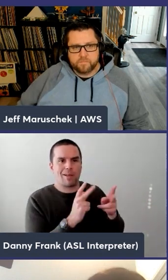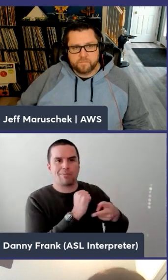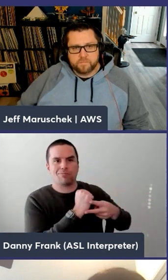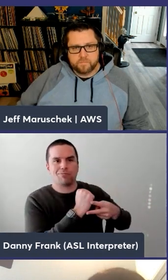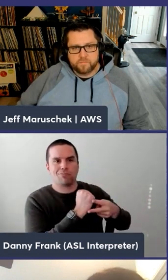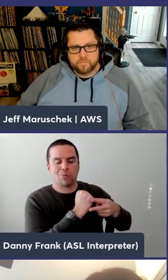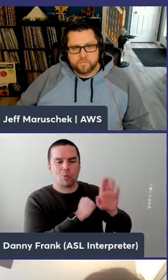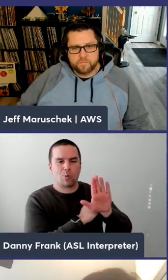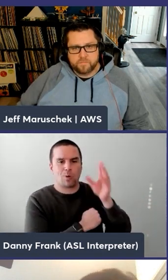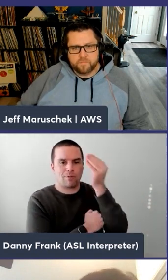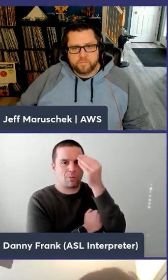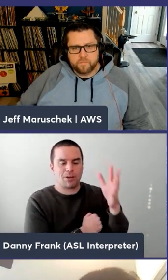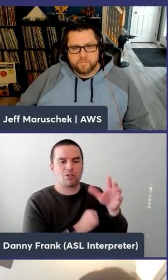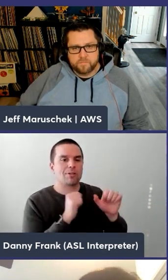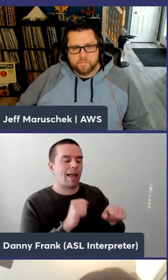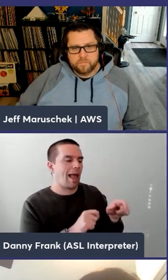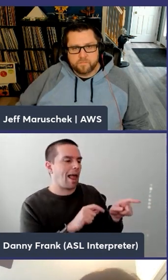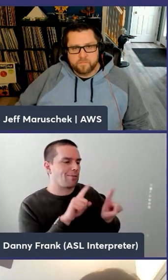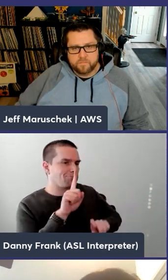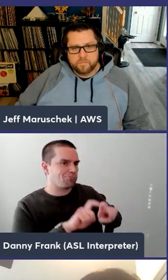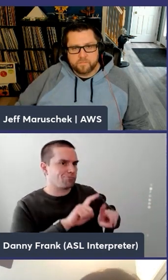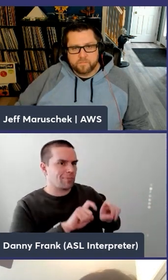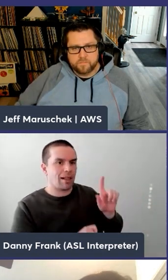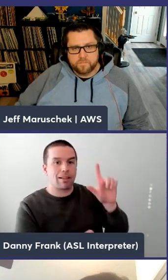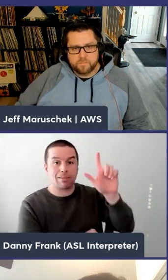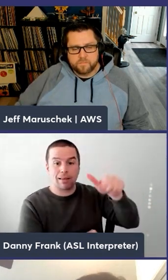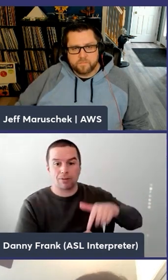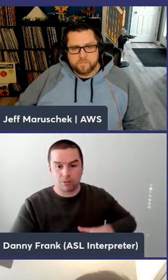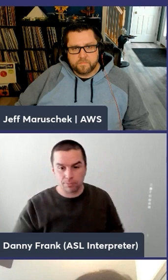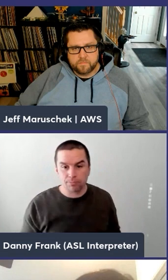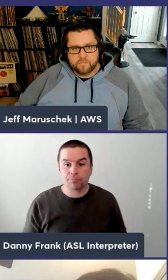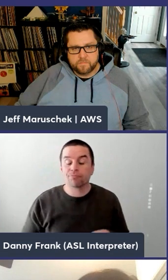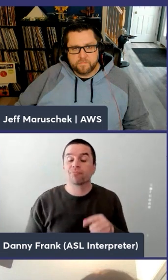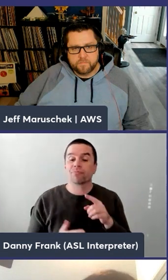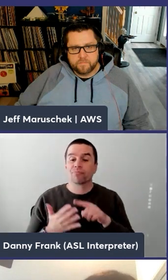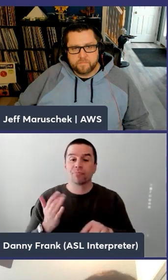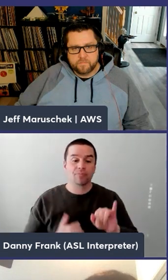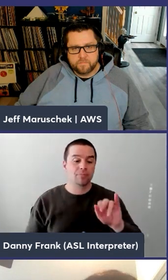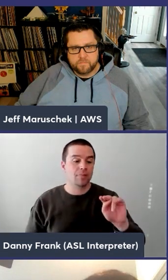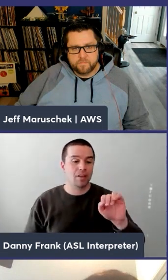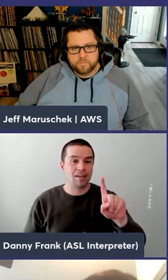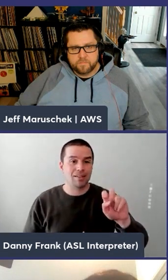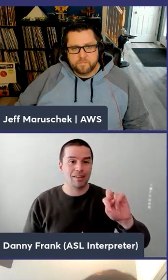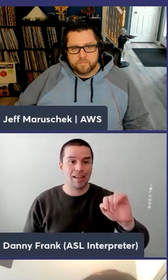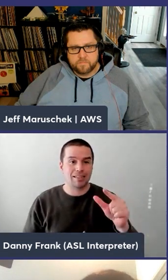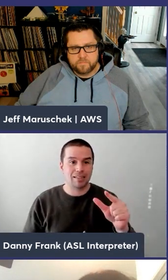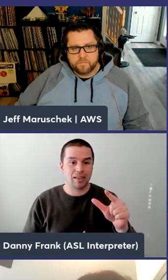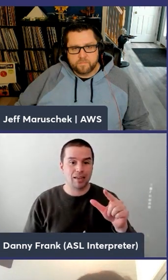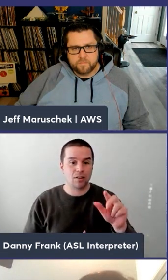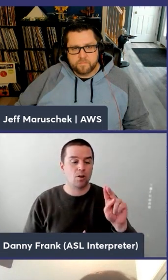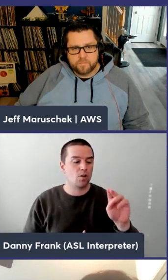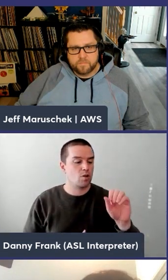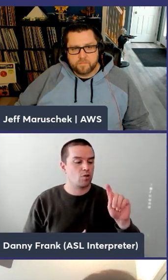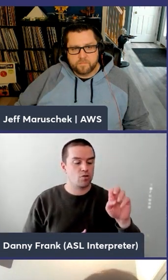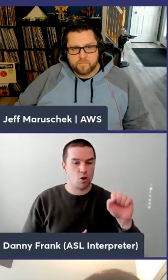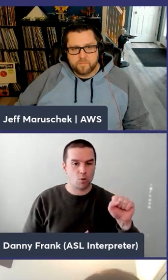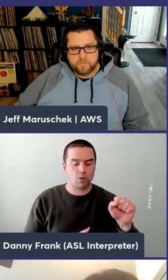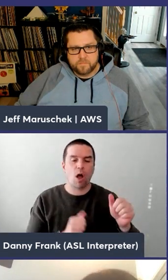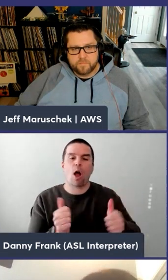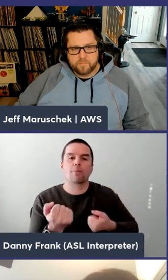later, right? These indexing nodes, they're backed by OCUs, right? Which is, we call it